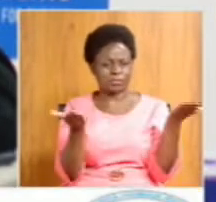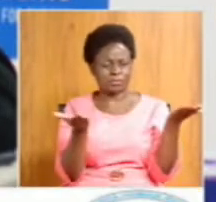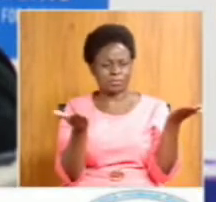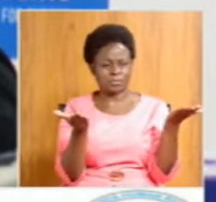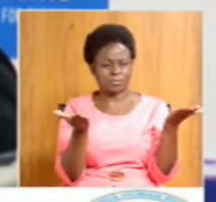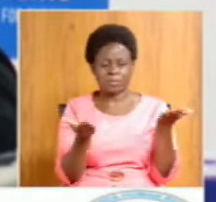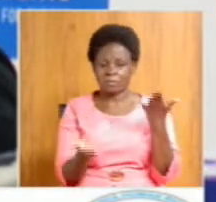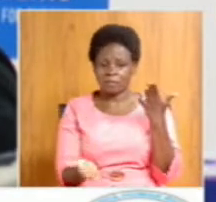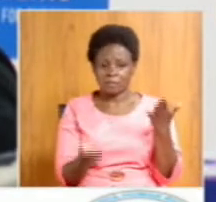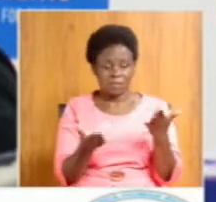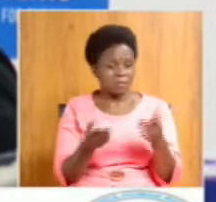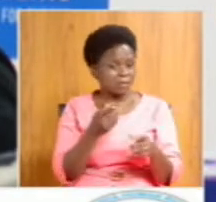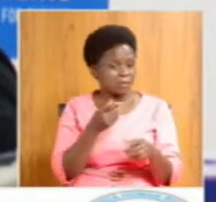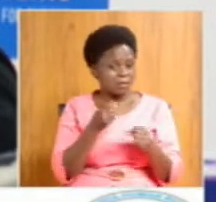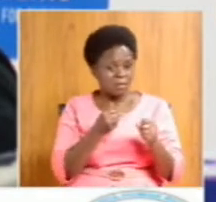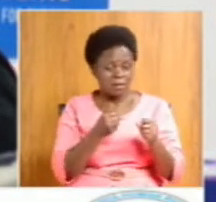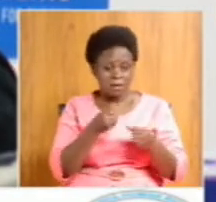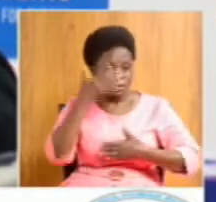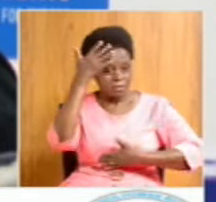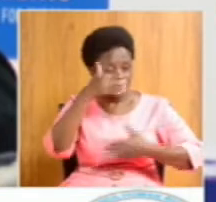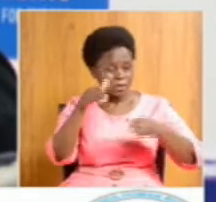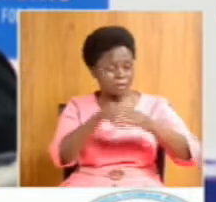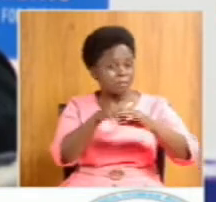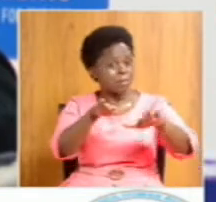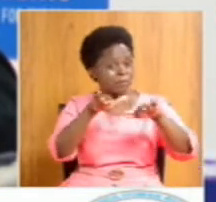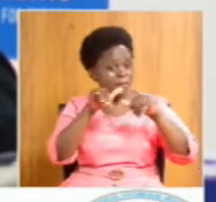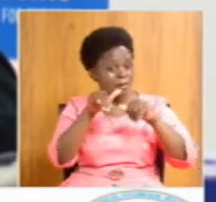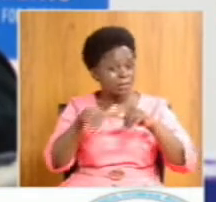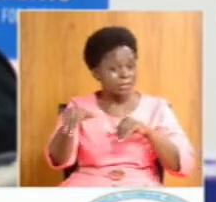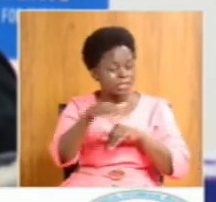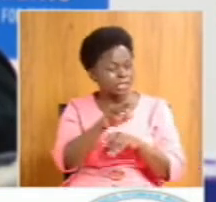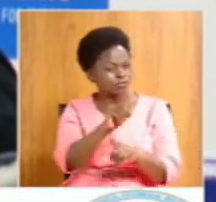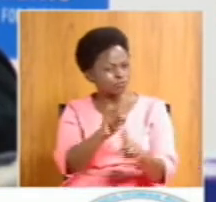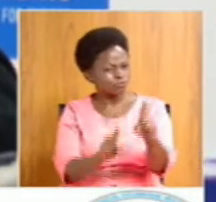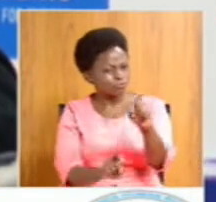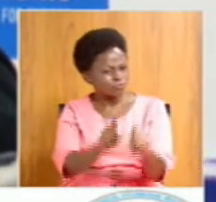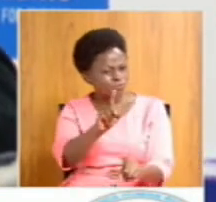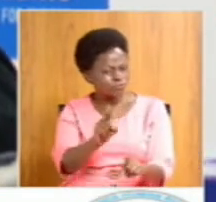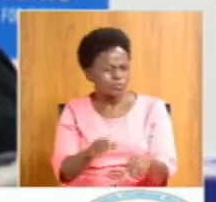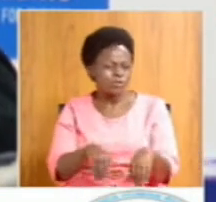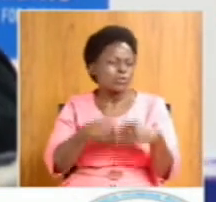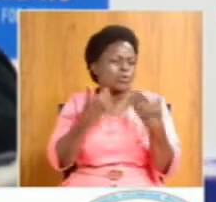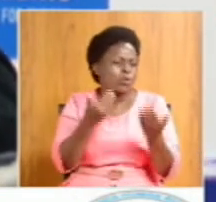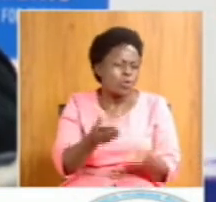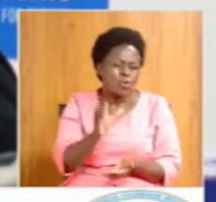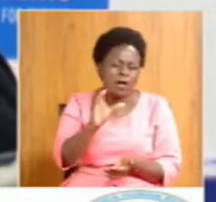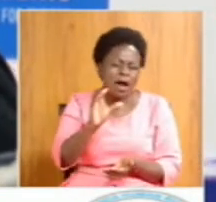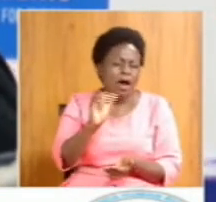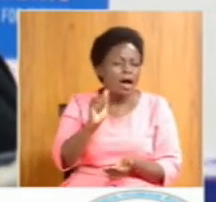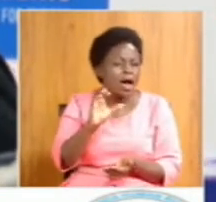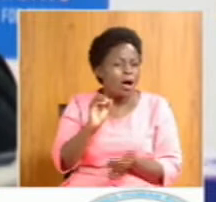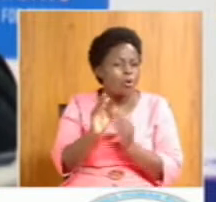They may not be able to face the member of parliament of their area to question this. Or the chief administrative officer